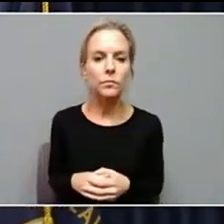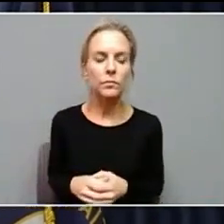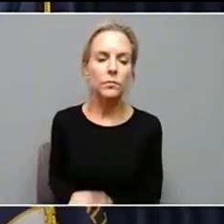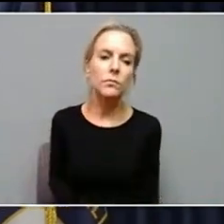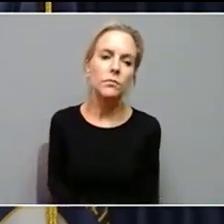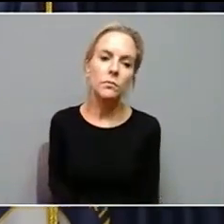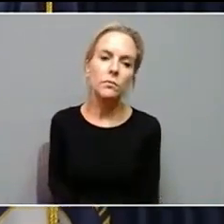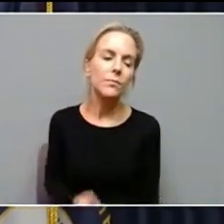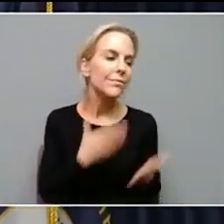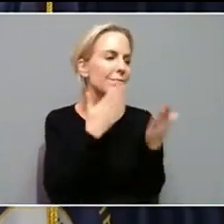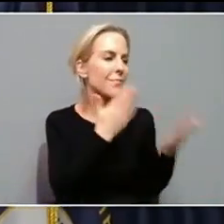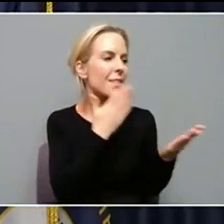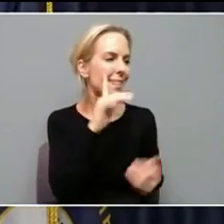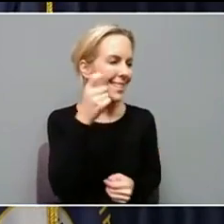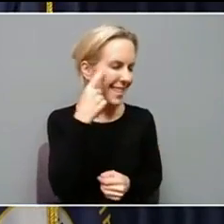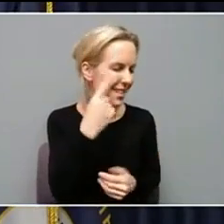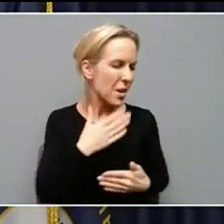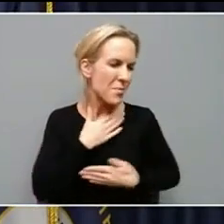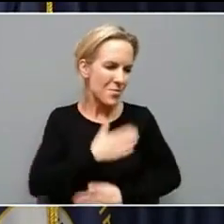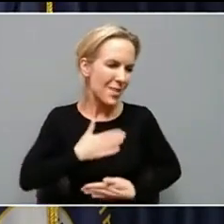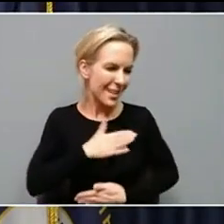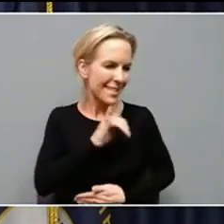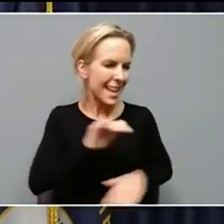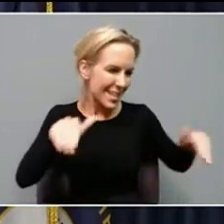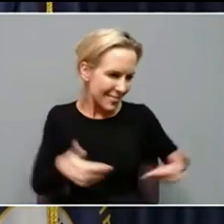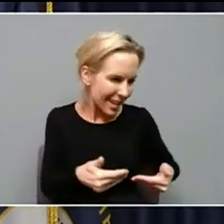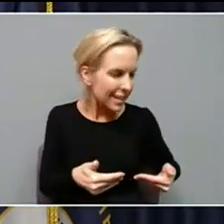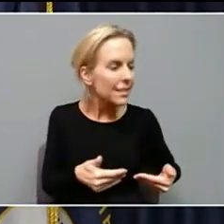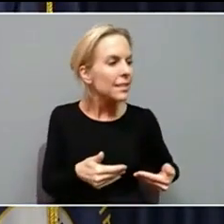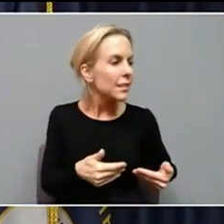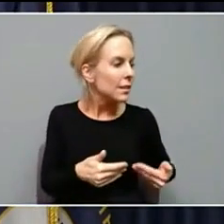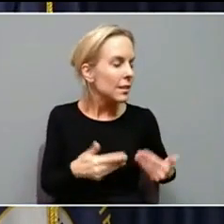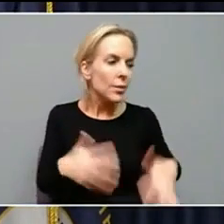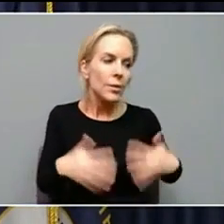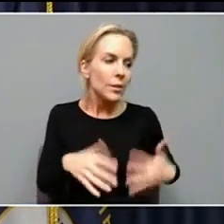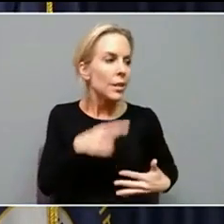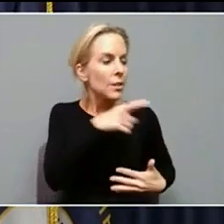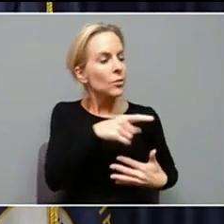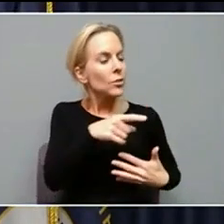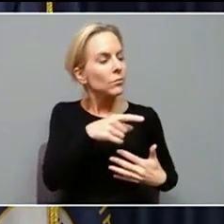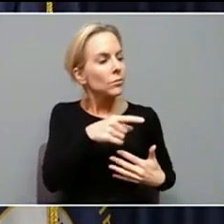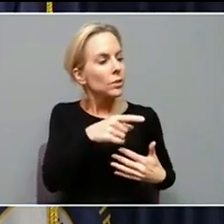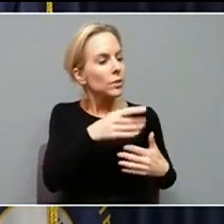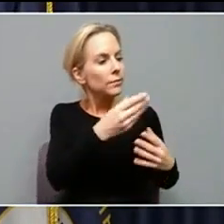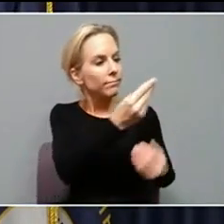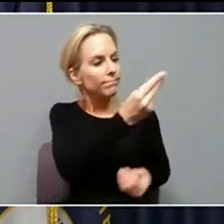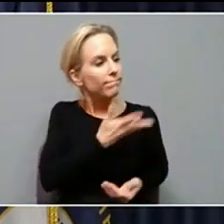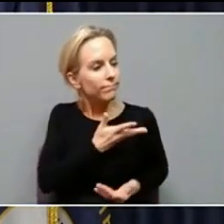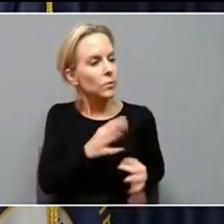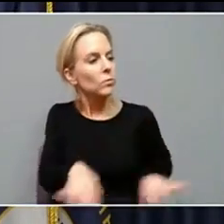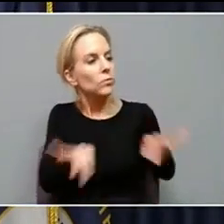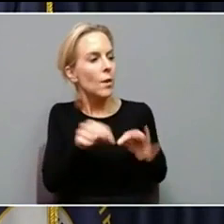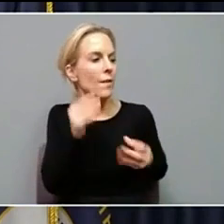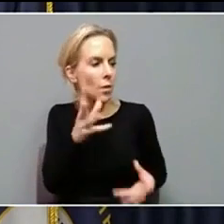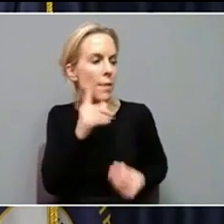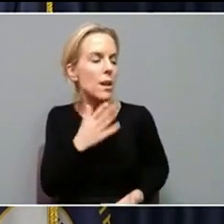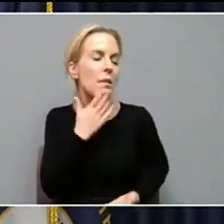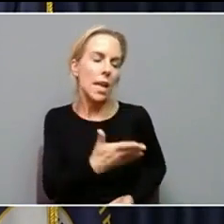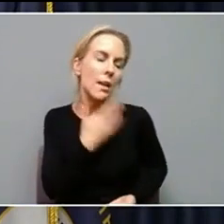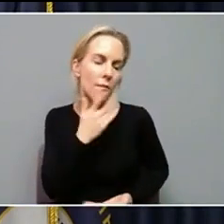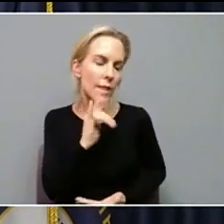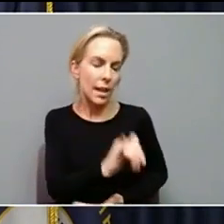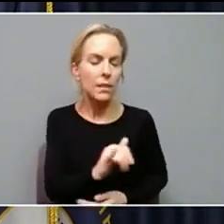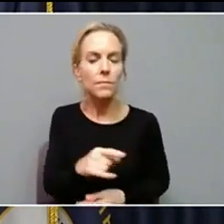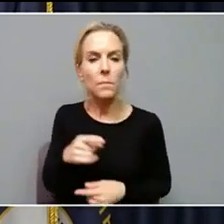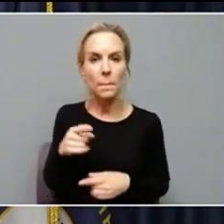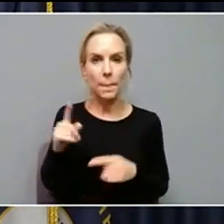Thank you, Governor Beshear. Appreciate that introduction, all that valuable information that you bestowed upon us. Appreciate that. Over the course